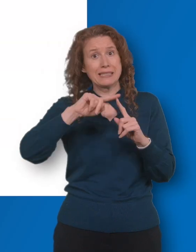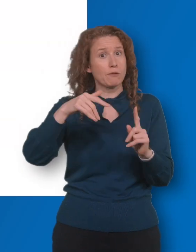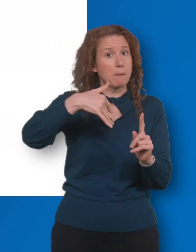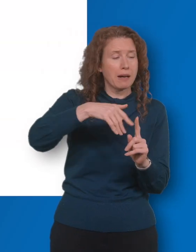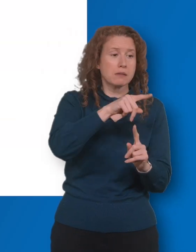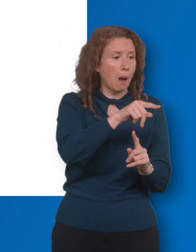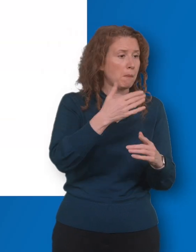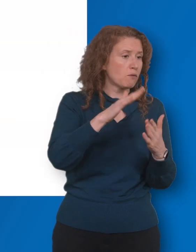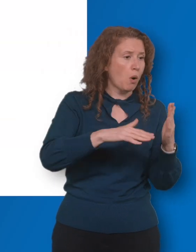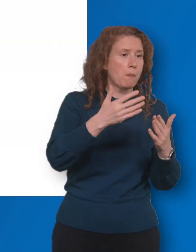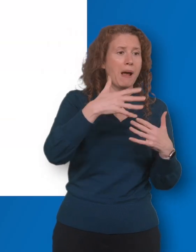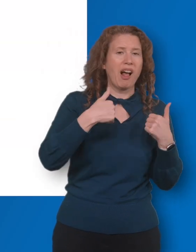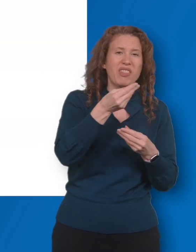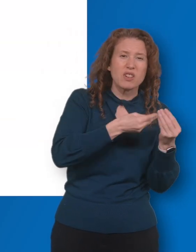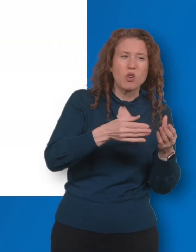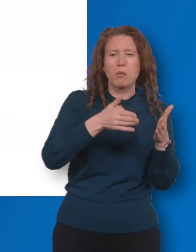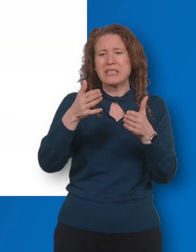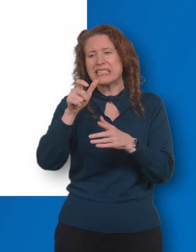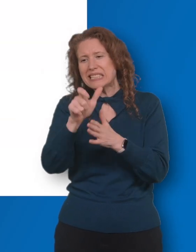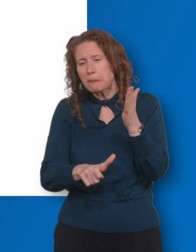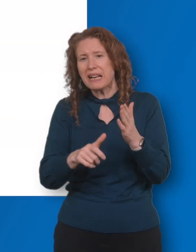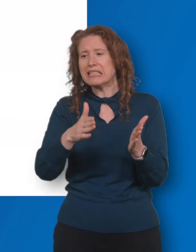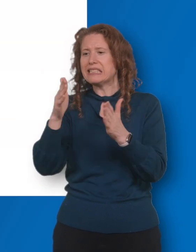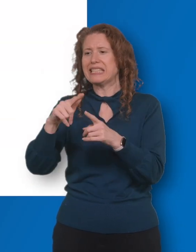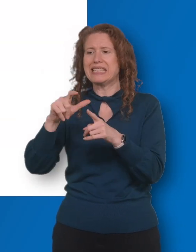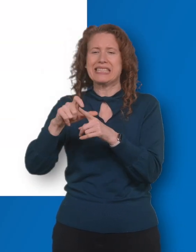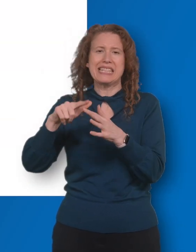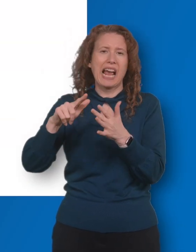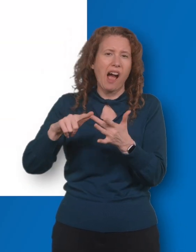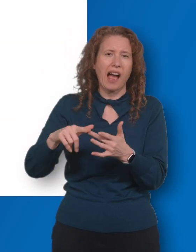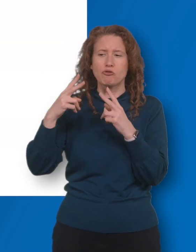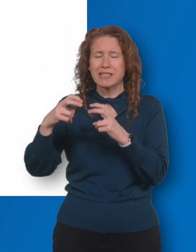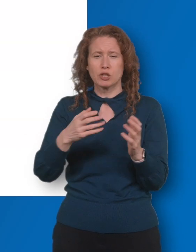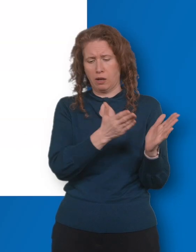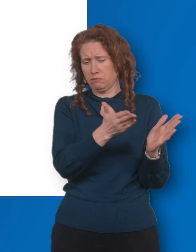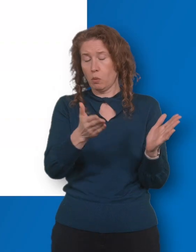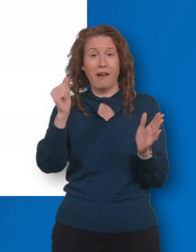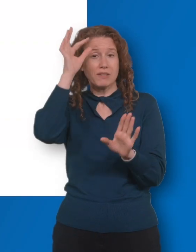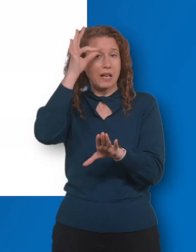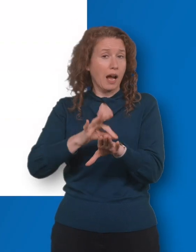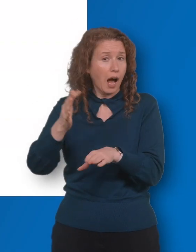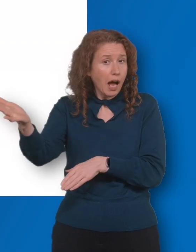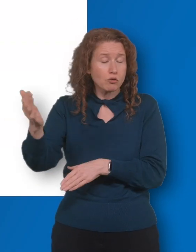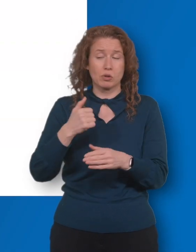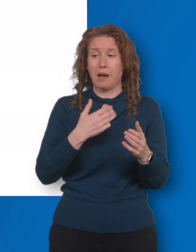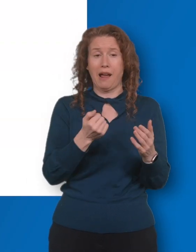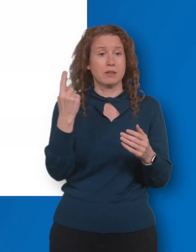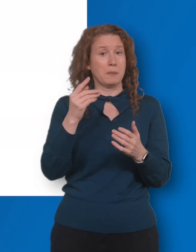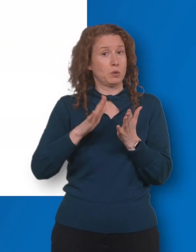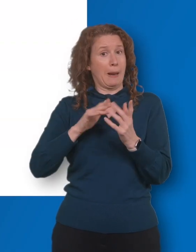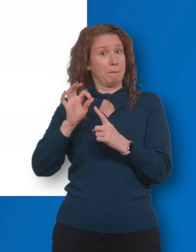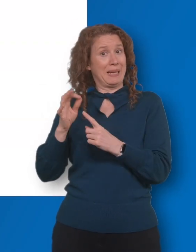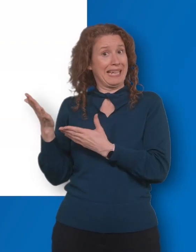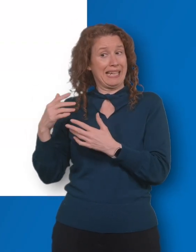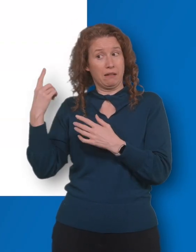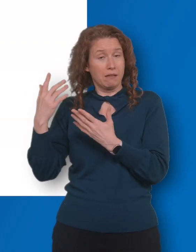economics, disability practitioners, DI researchers, we've got a psychiatrist, we've got a member of parliament who